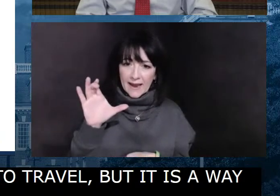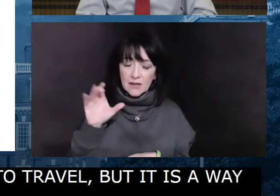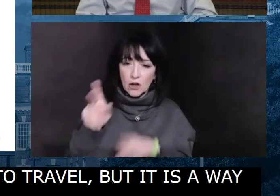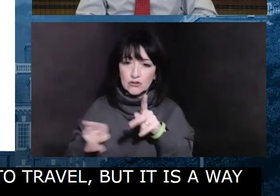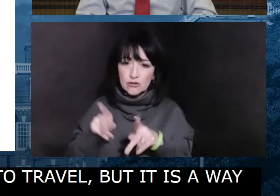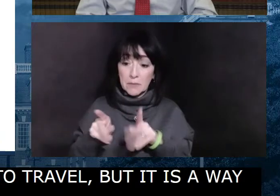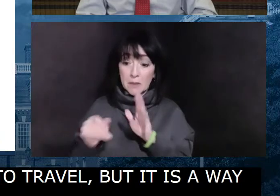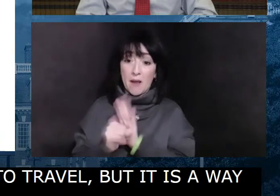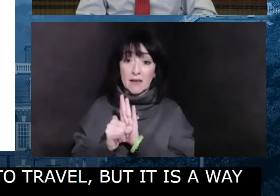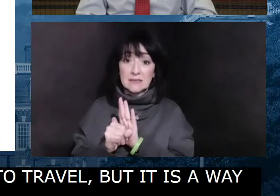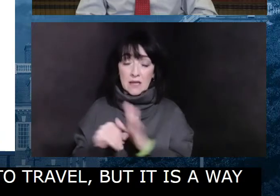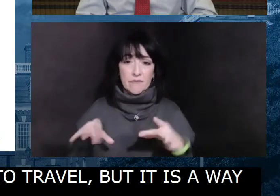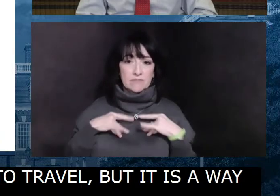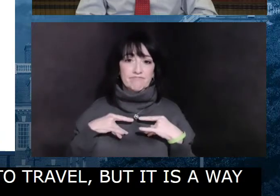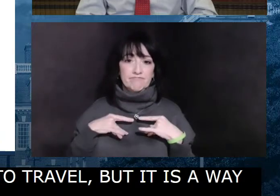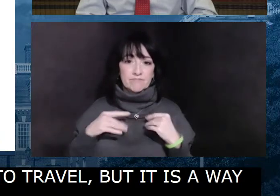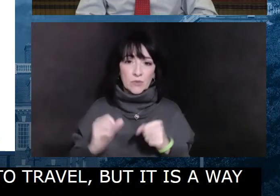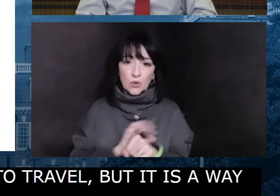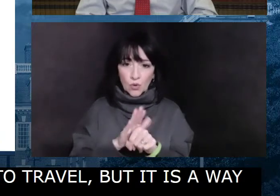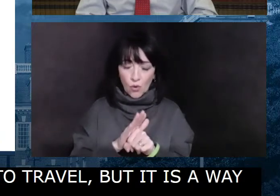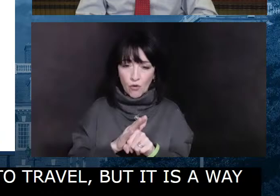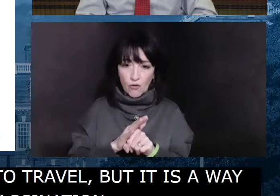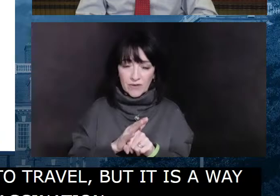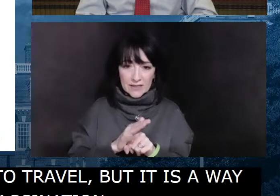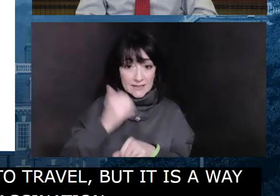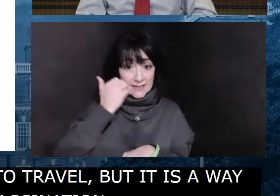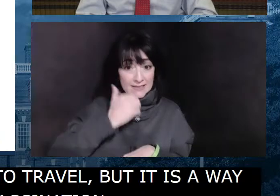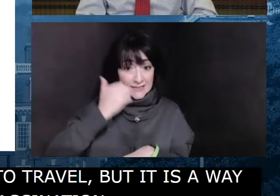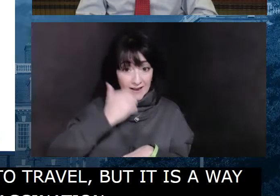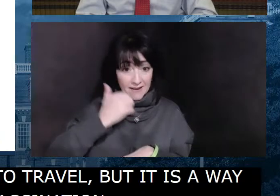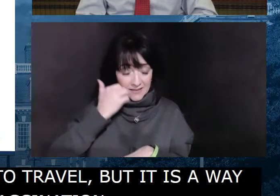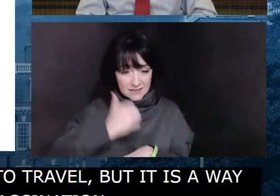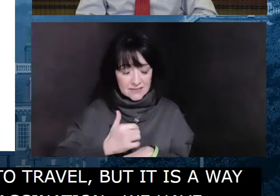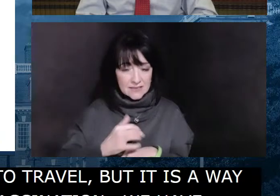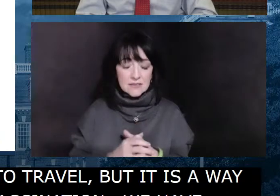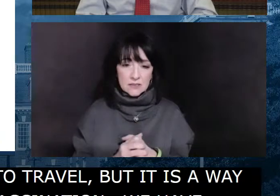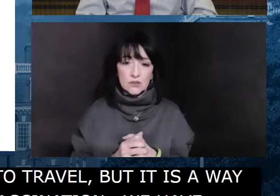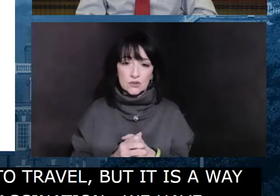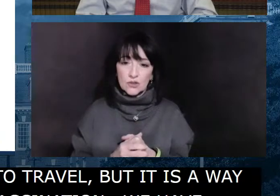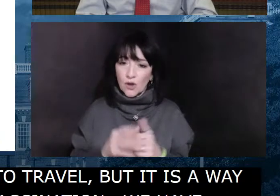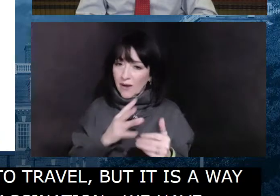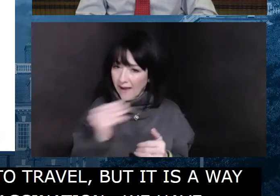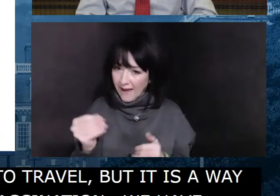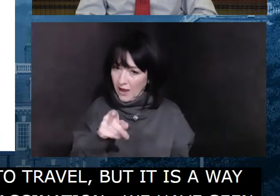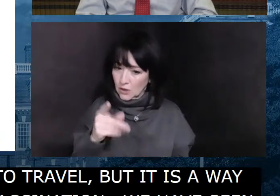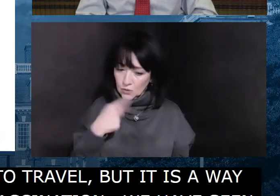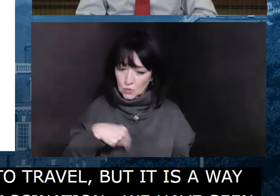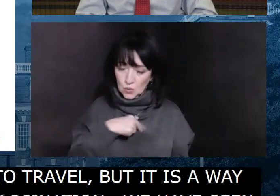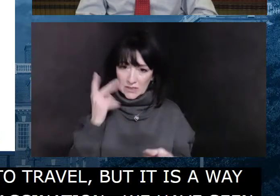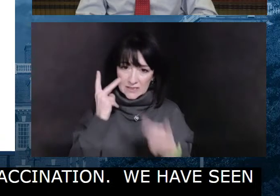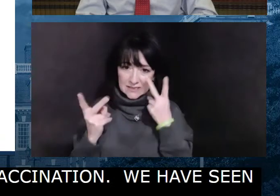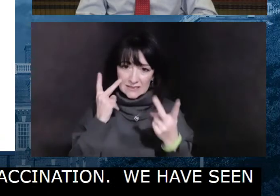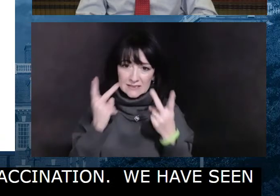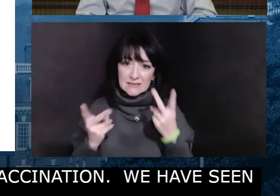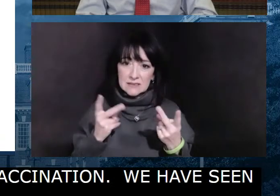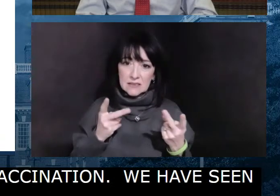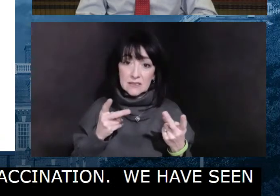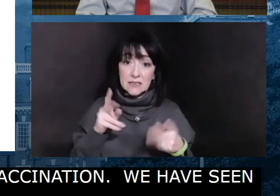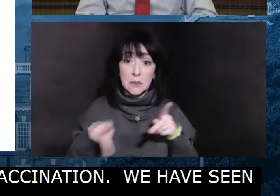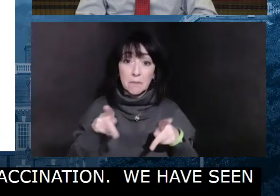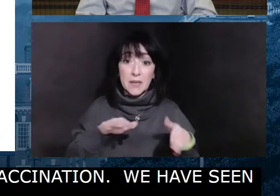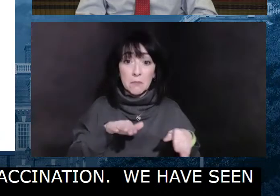at over 470. And of course, fatalities which have continued through the